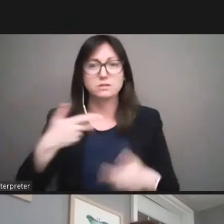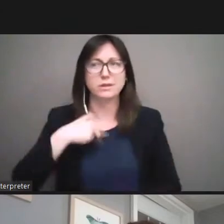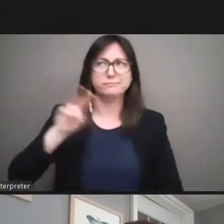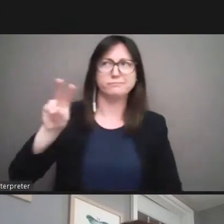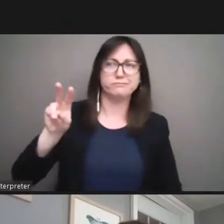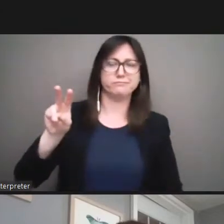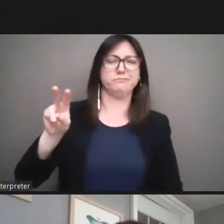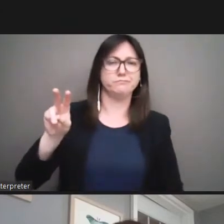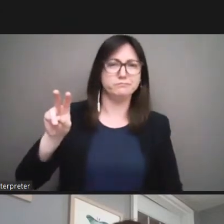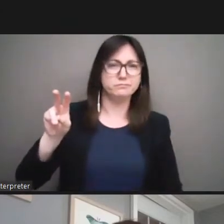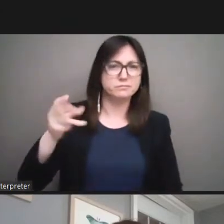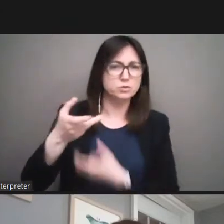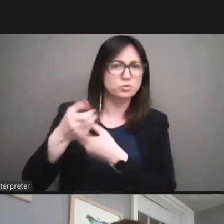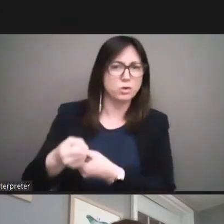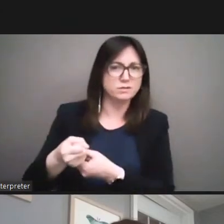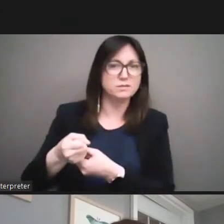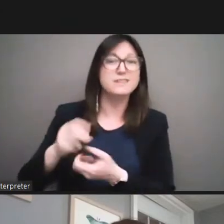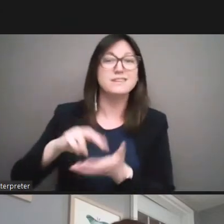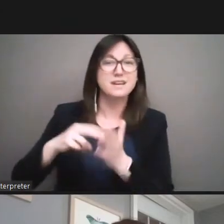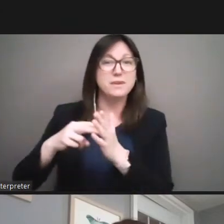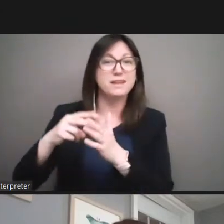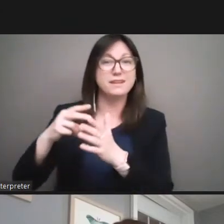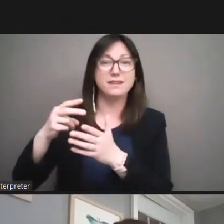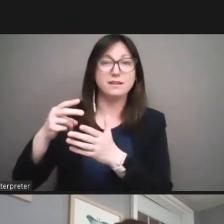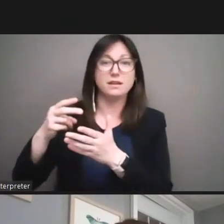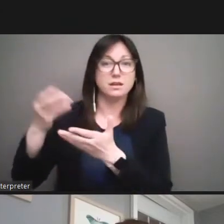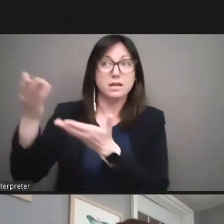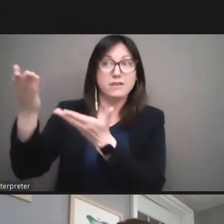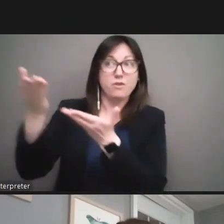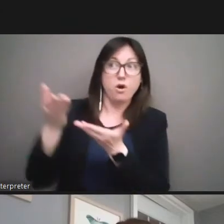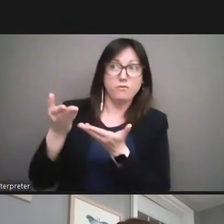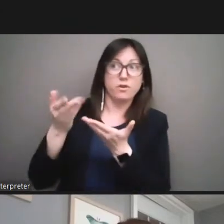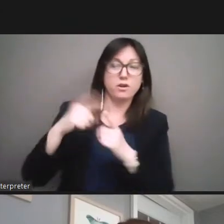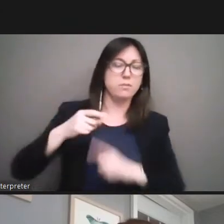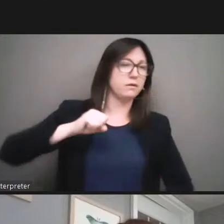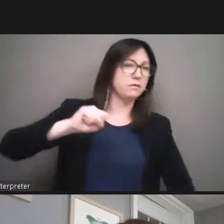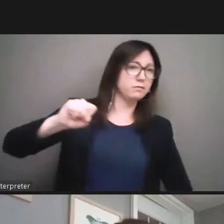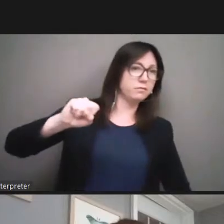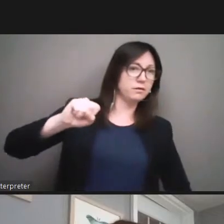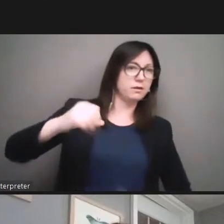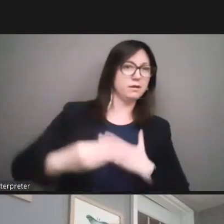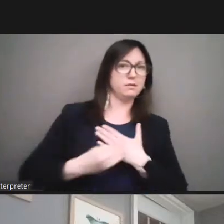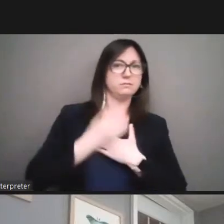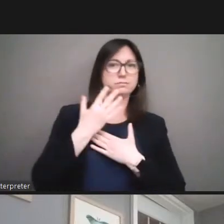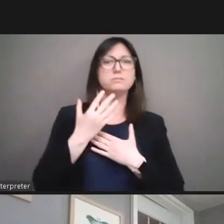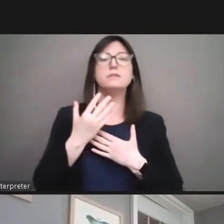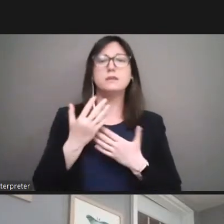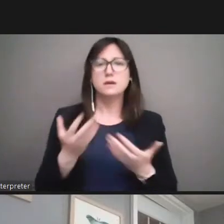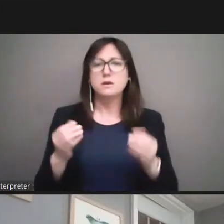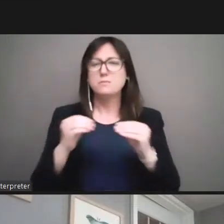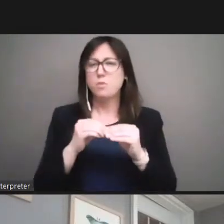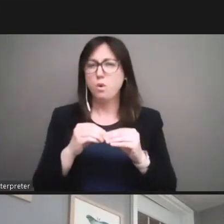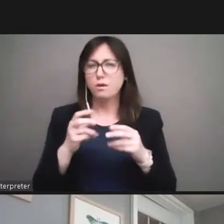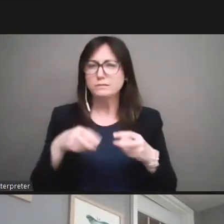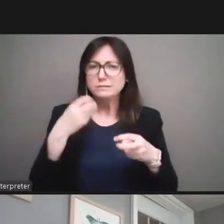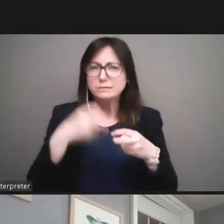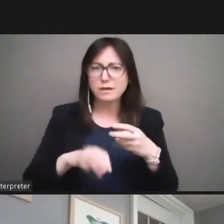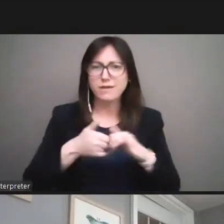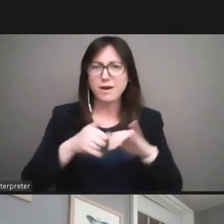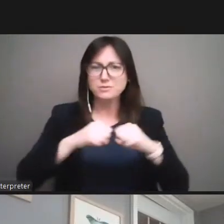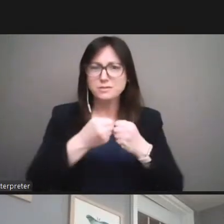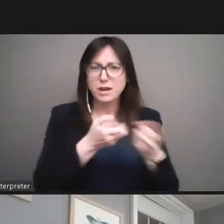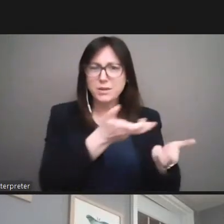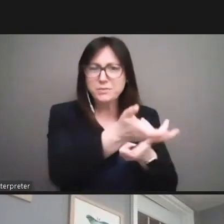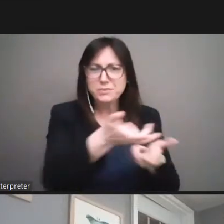larger ripple effect in terms of having a more largely engaged society and the extent to which